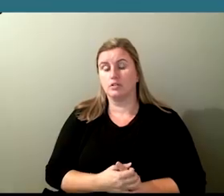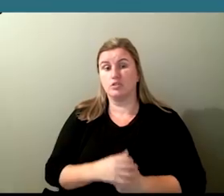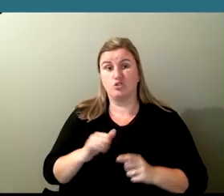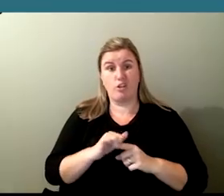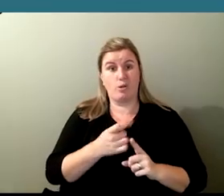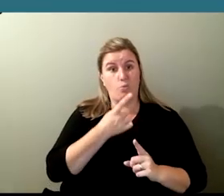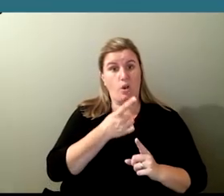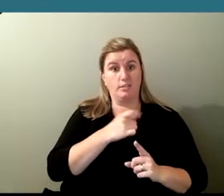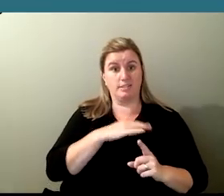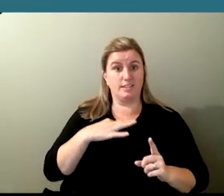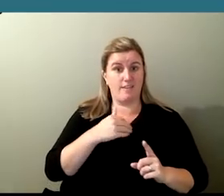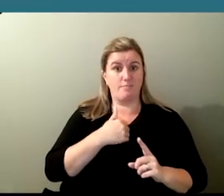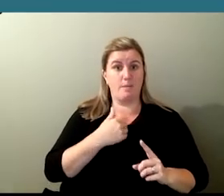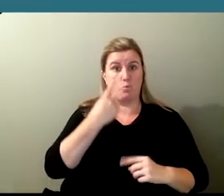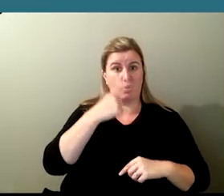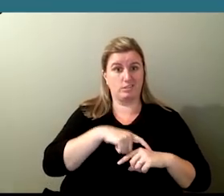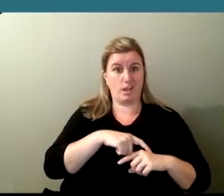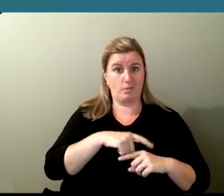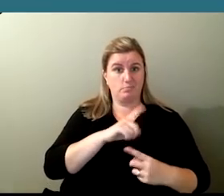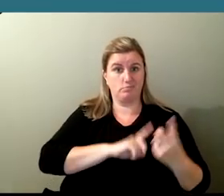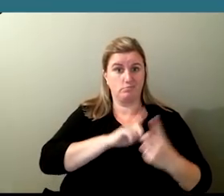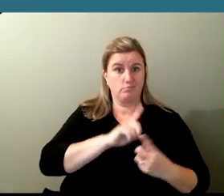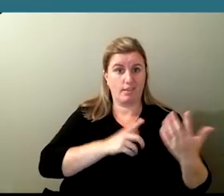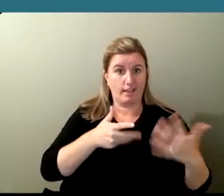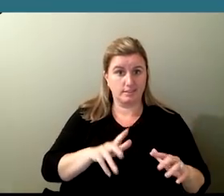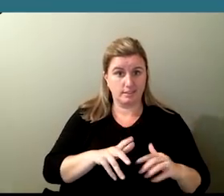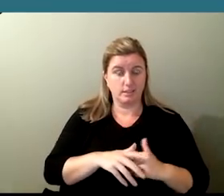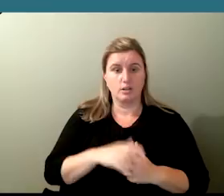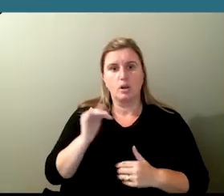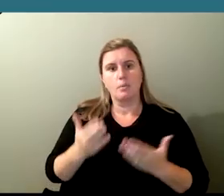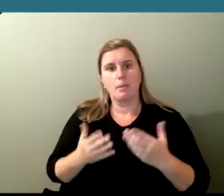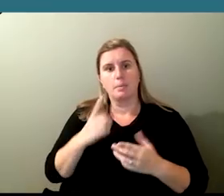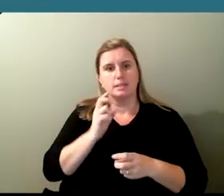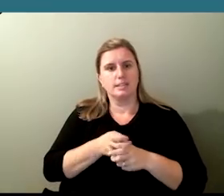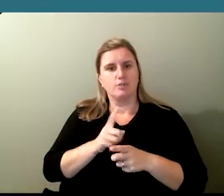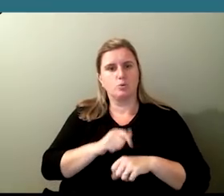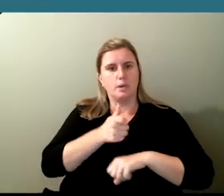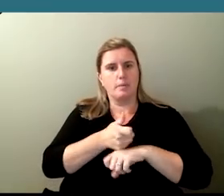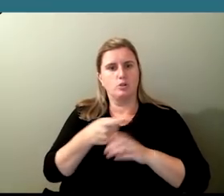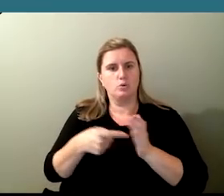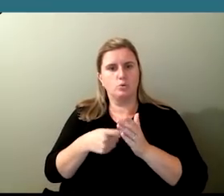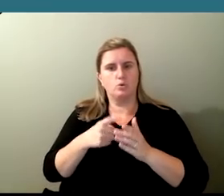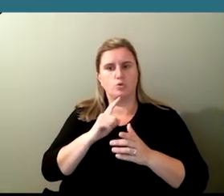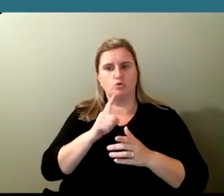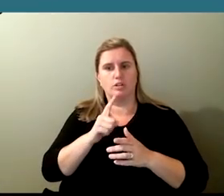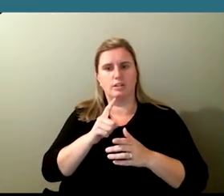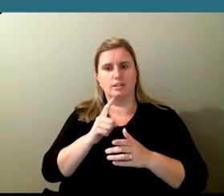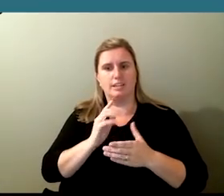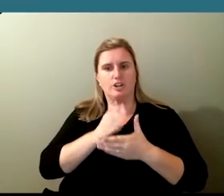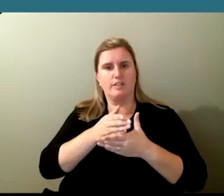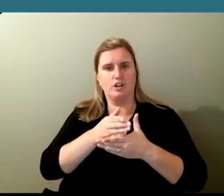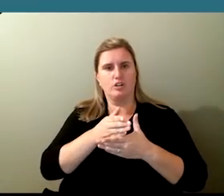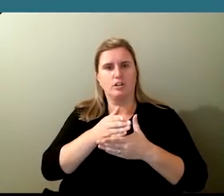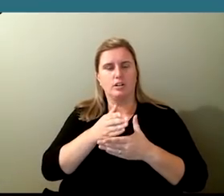one staff member at a time, okay? Which also may be difficult to implement due to the real interfering conditions of a